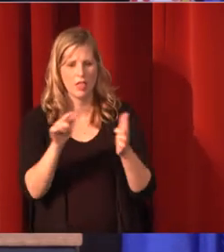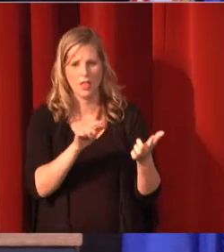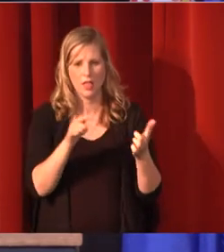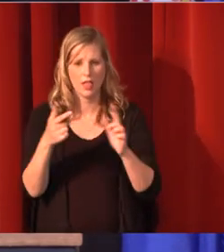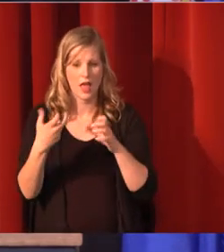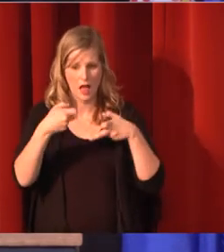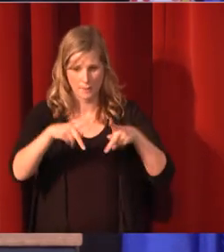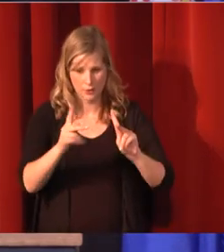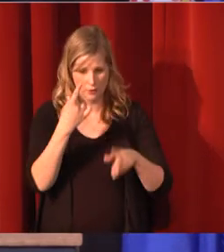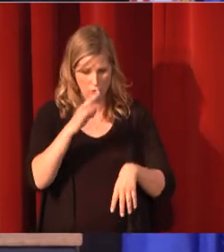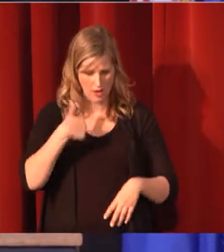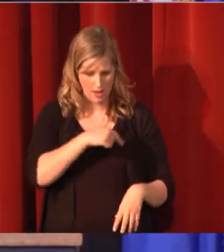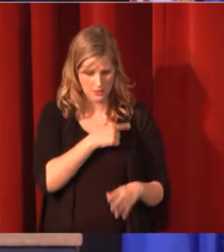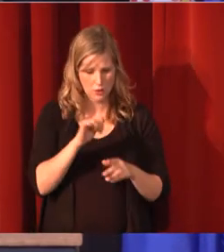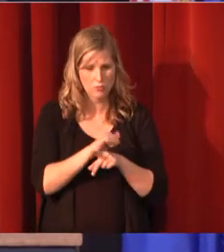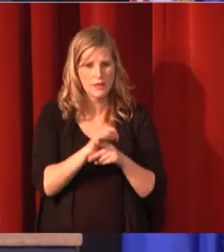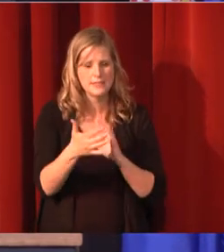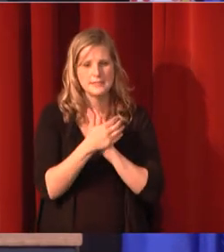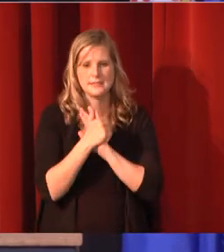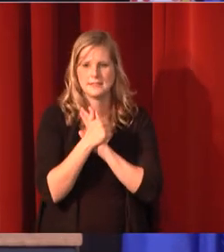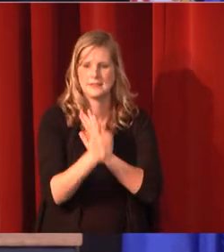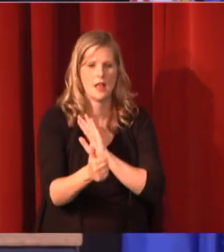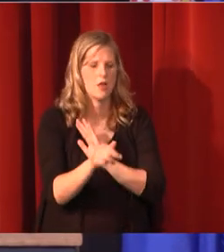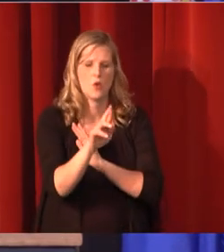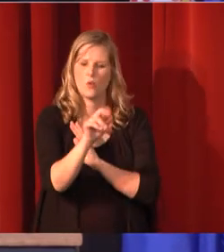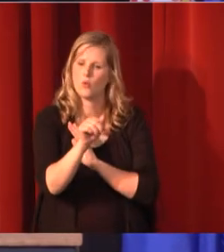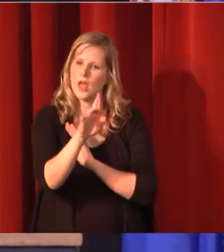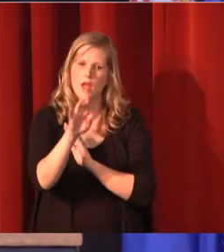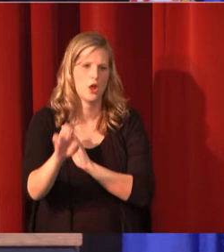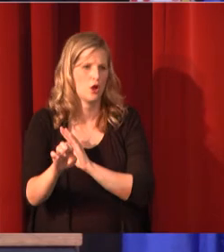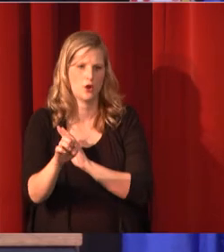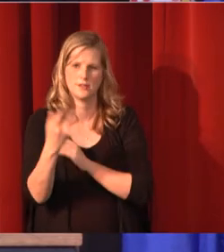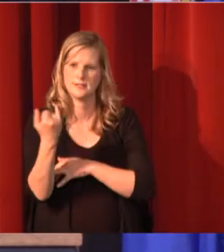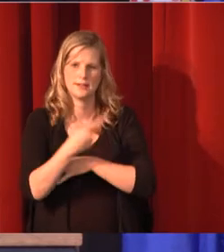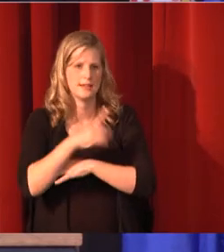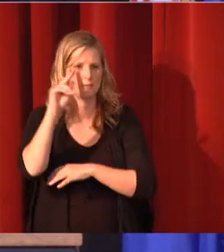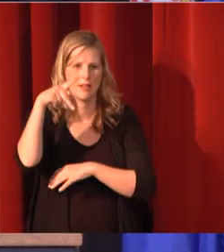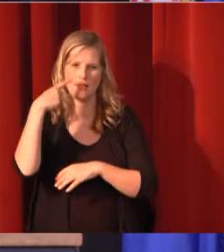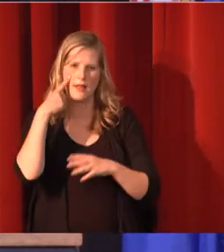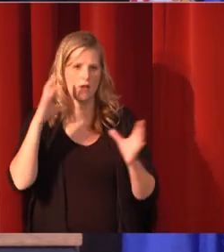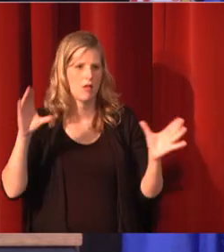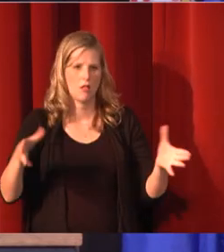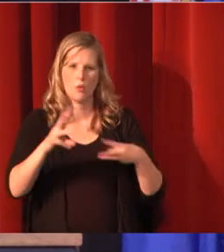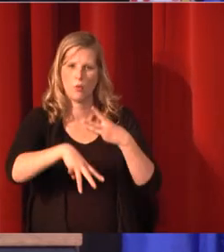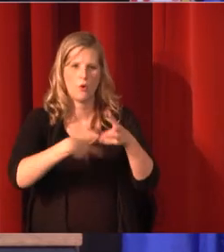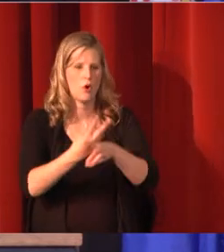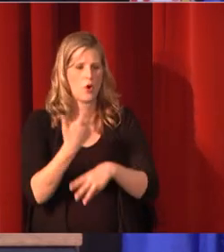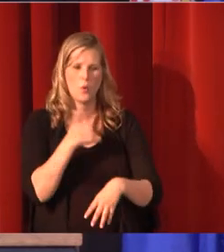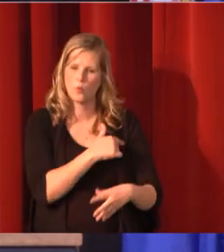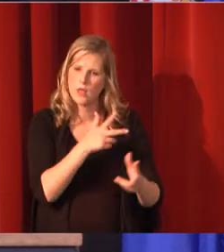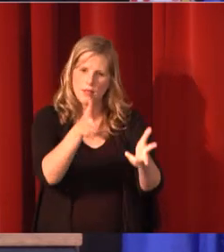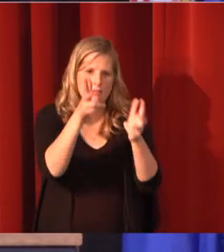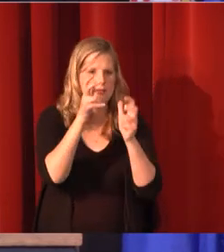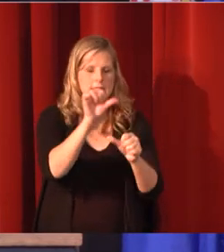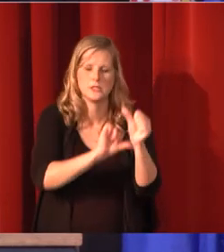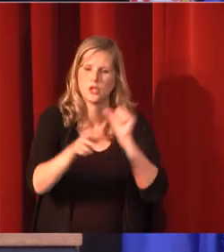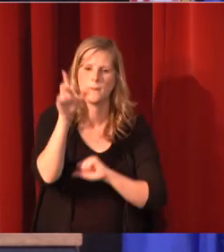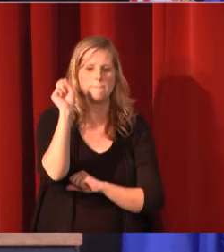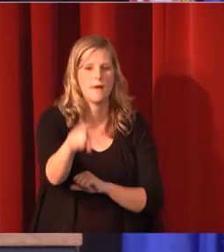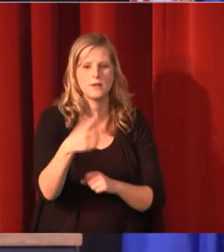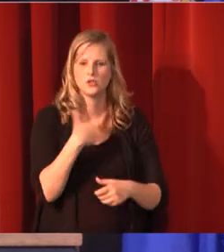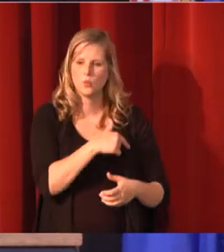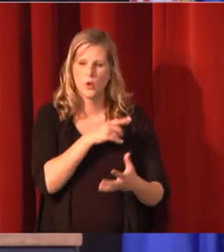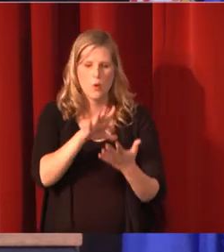to practice a skill that is far too rare in today's political discourse we will listen to each other we will